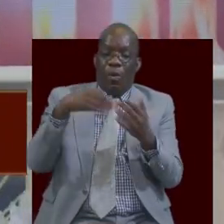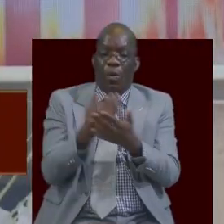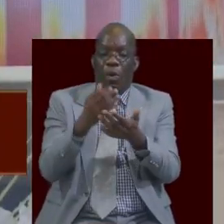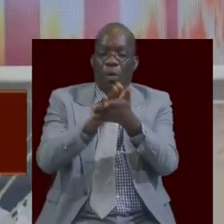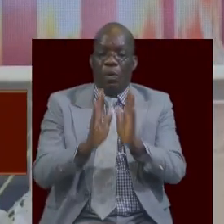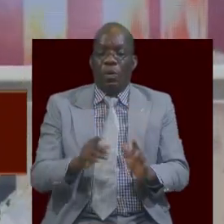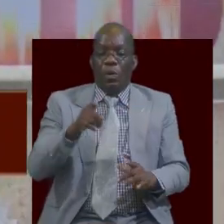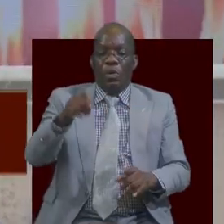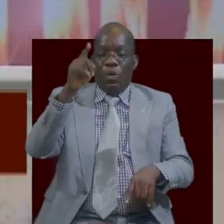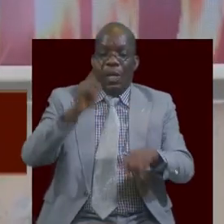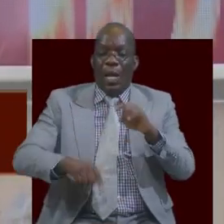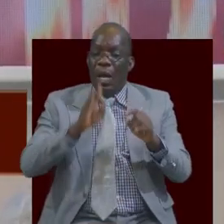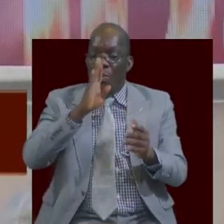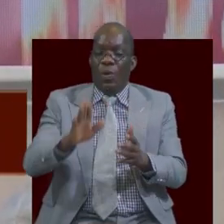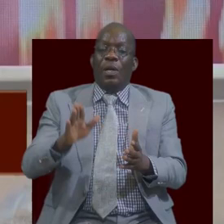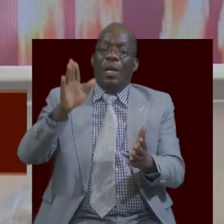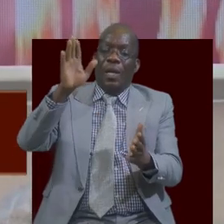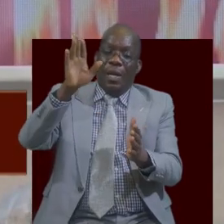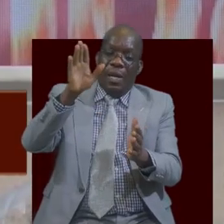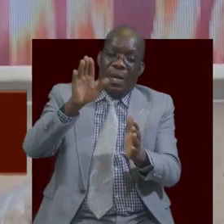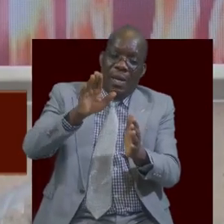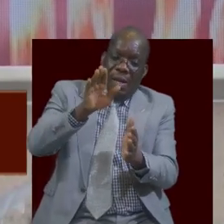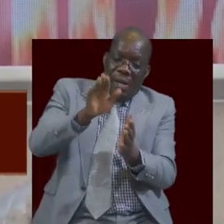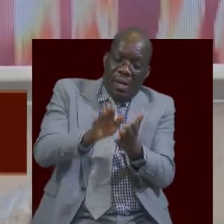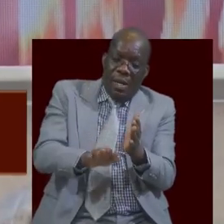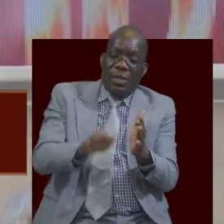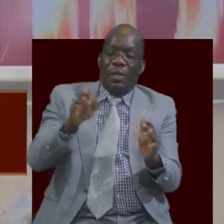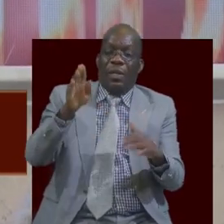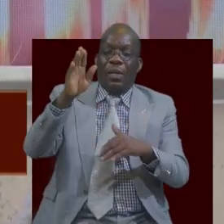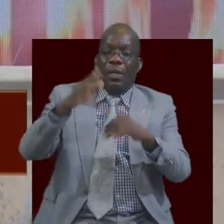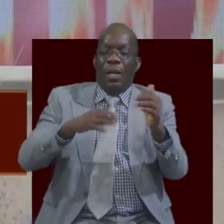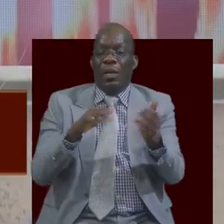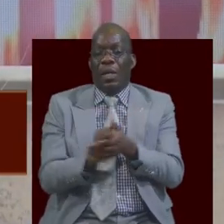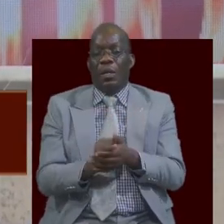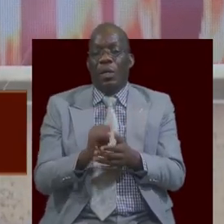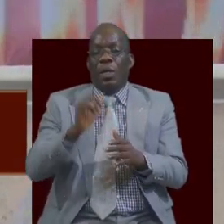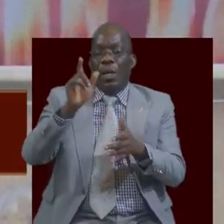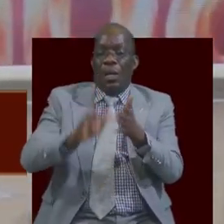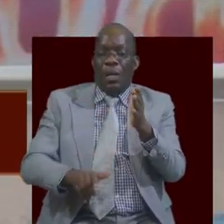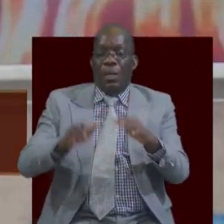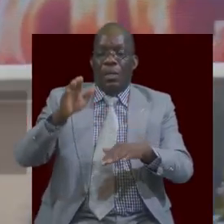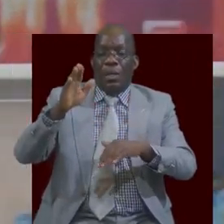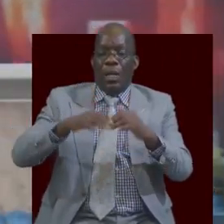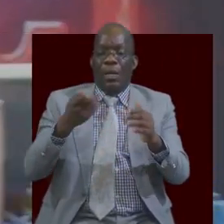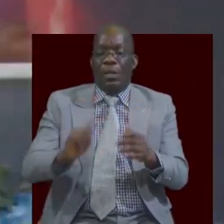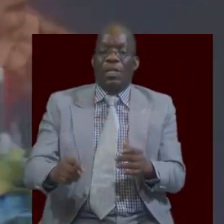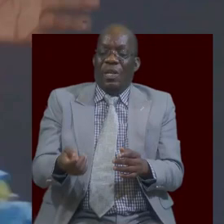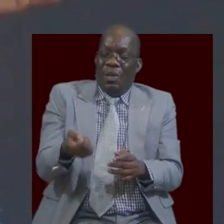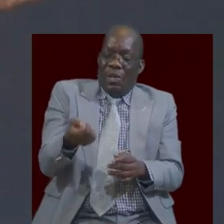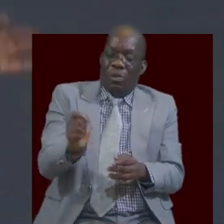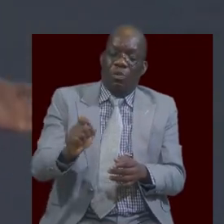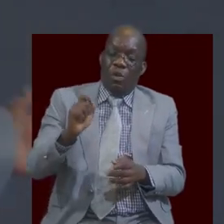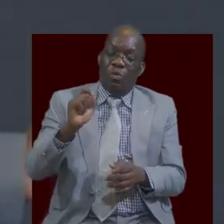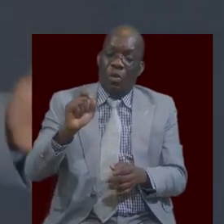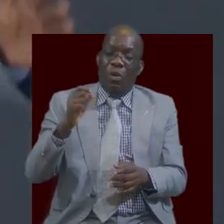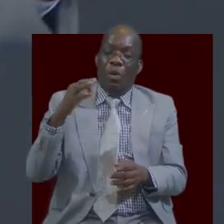less than that. Less than the least of all saints. And Paul the apostle realized what he